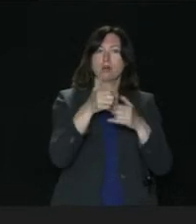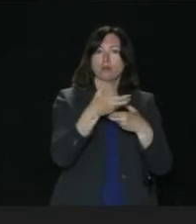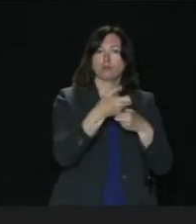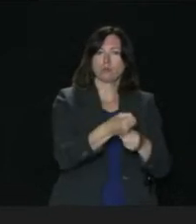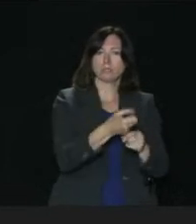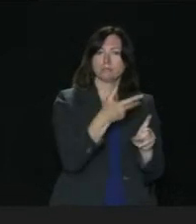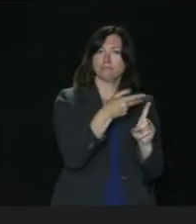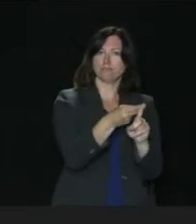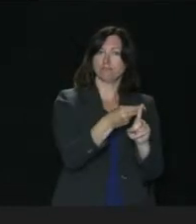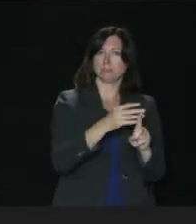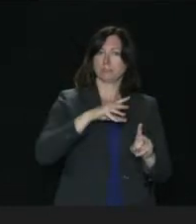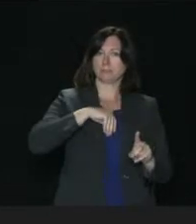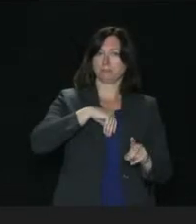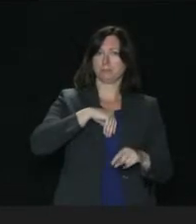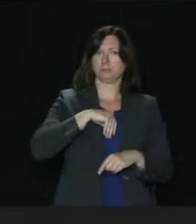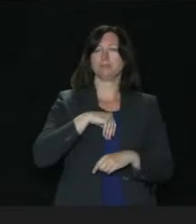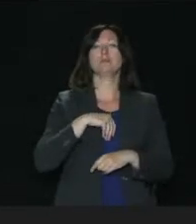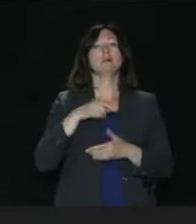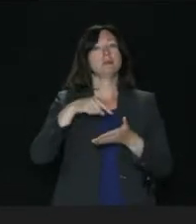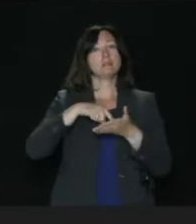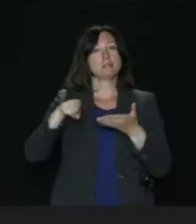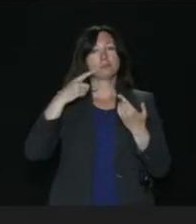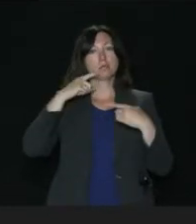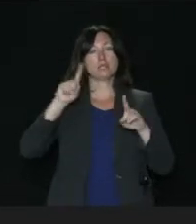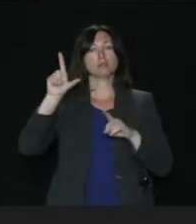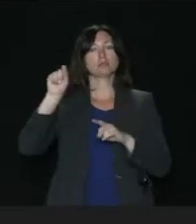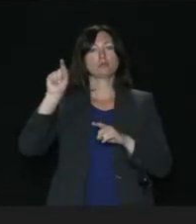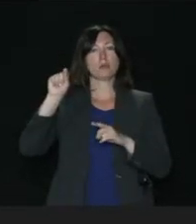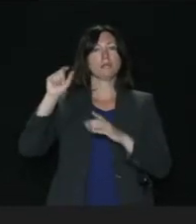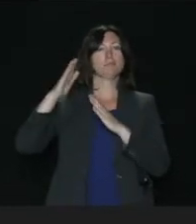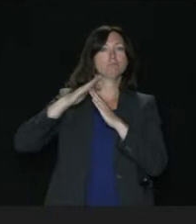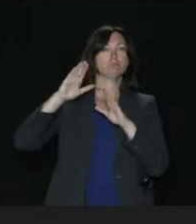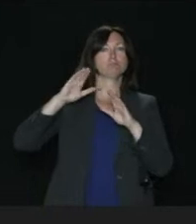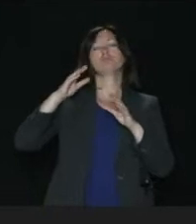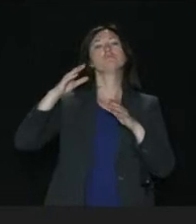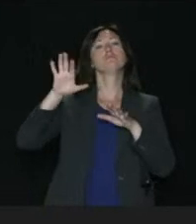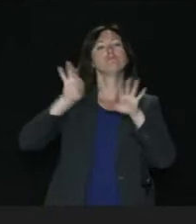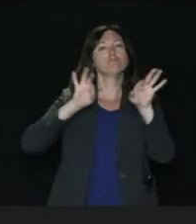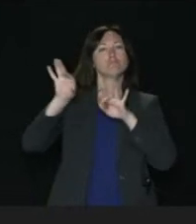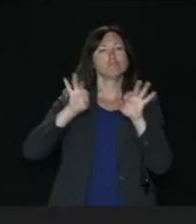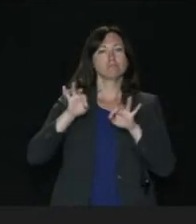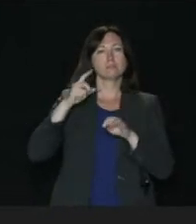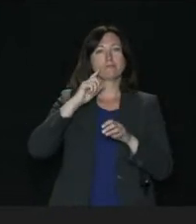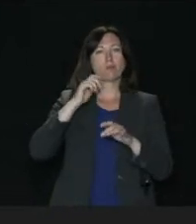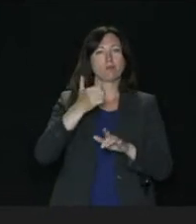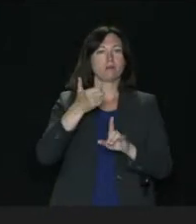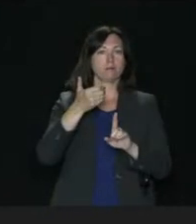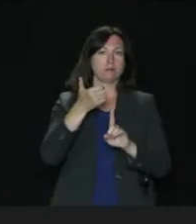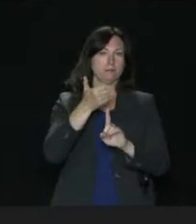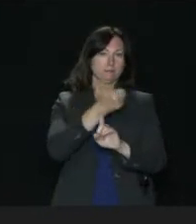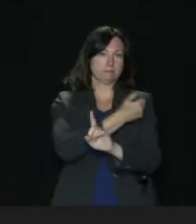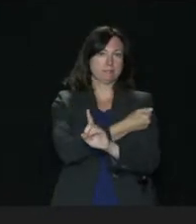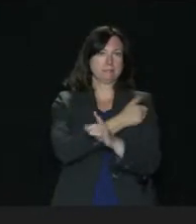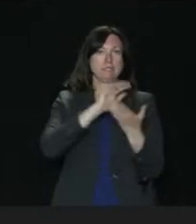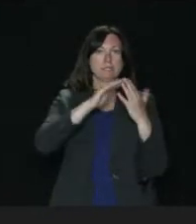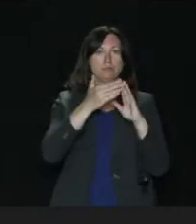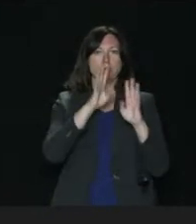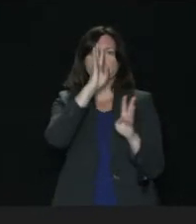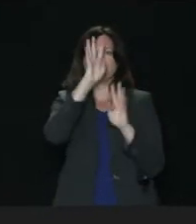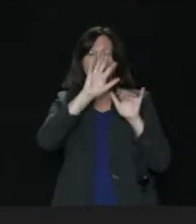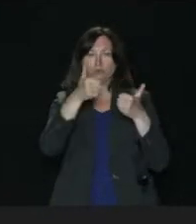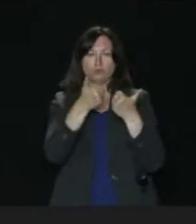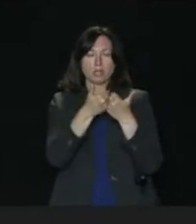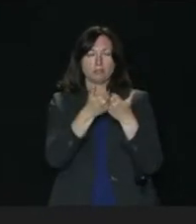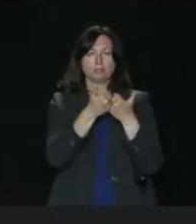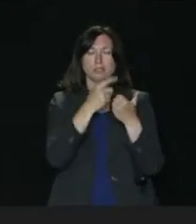20 finalists announced earlier this week as part of the Vaccine Community Innovation Challenge exemplify the